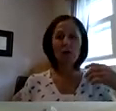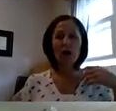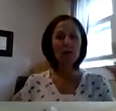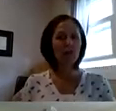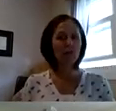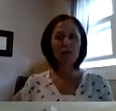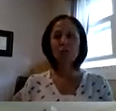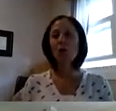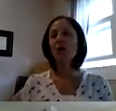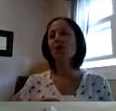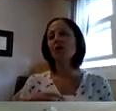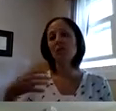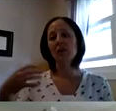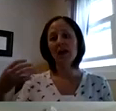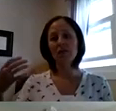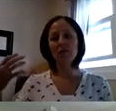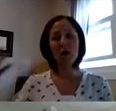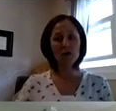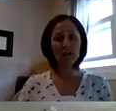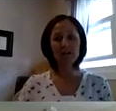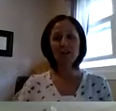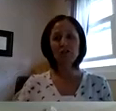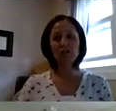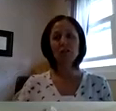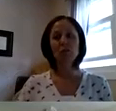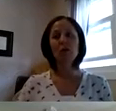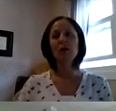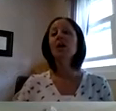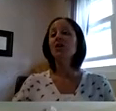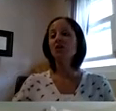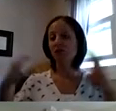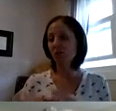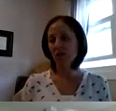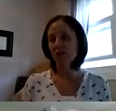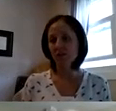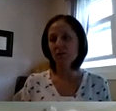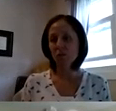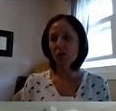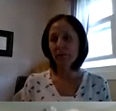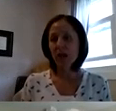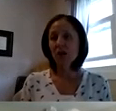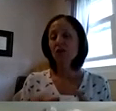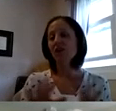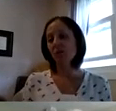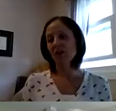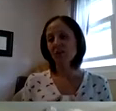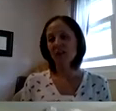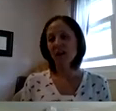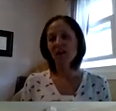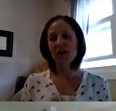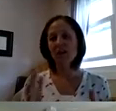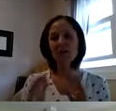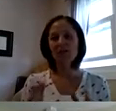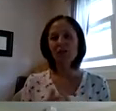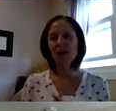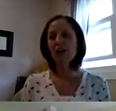for operational support or you're applying for small organizational support, you're jumping into the same pool. So I just wanted to make that